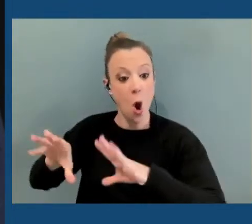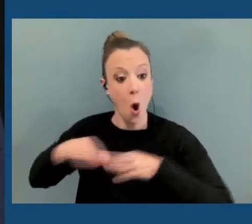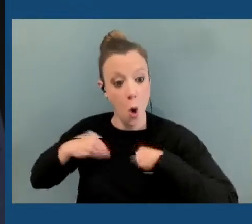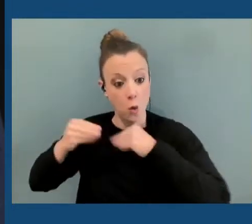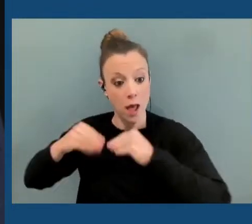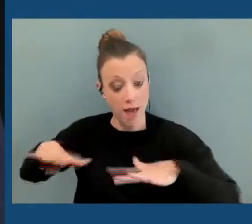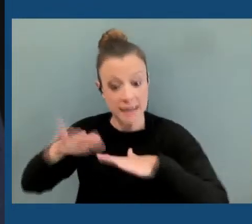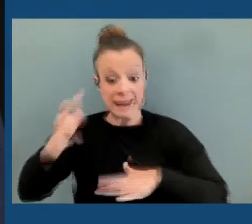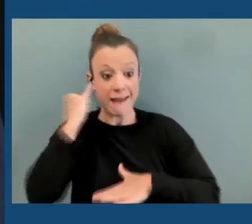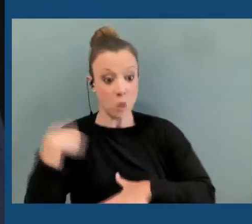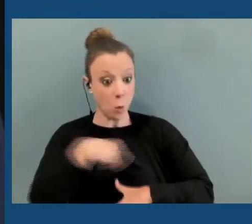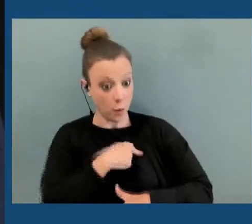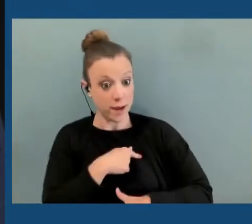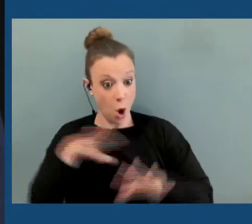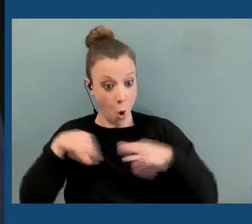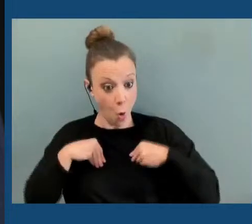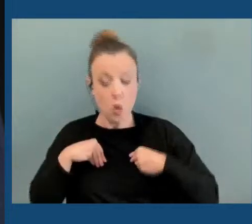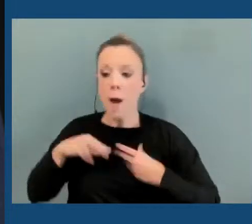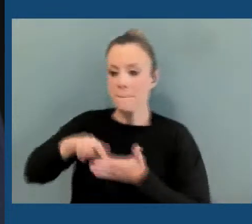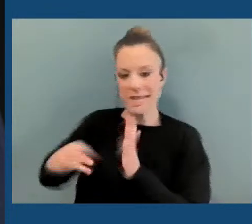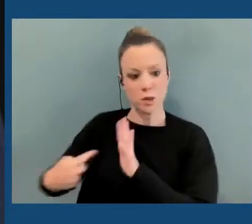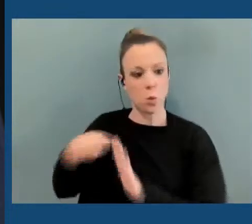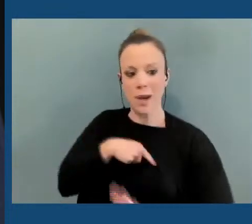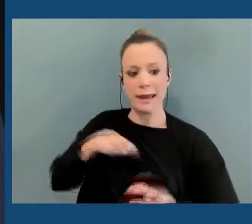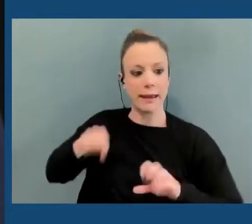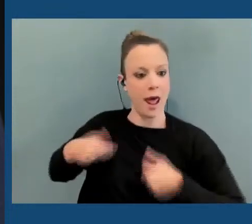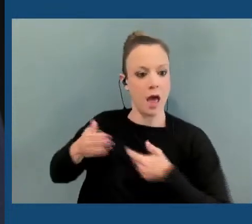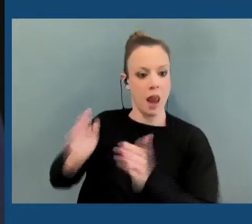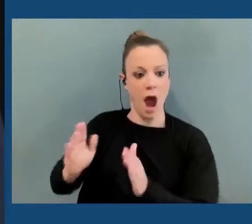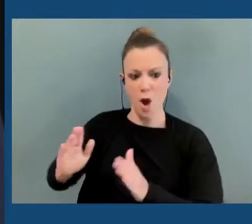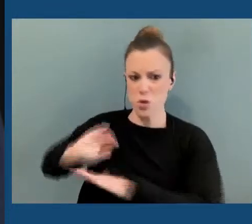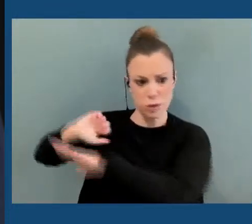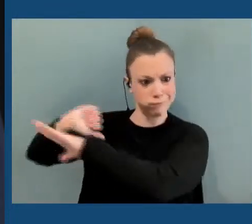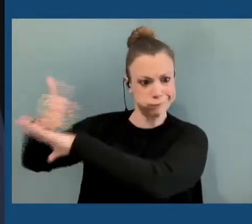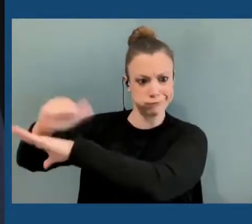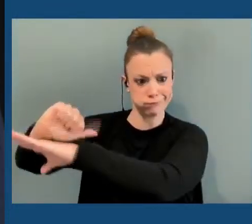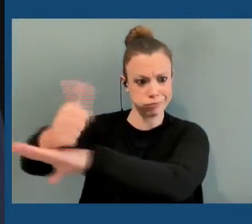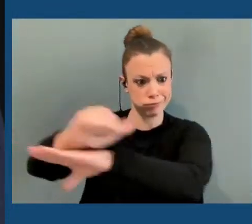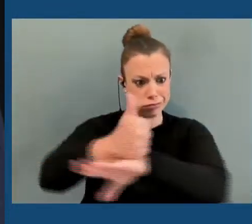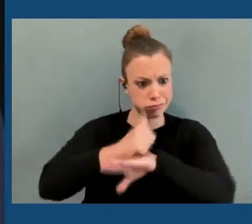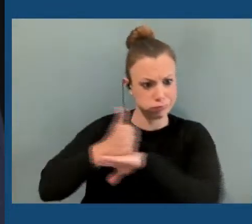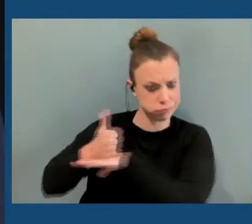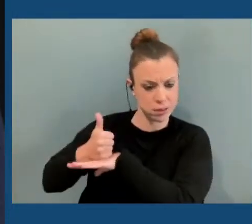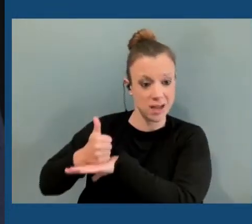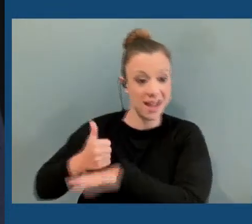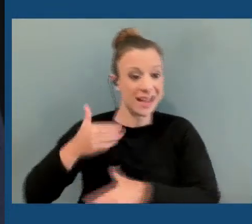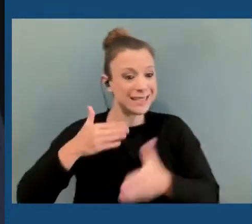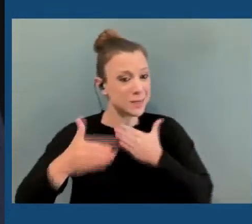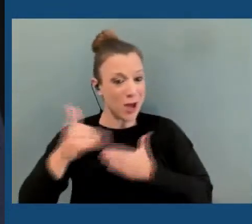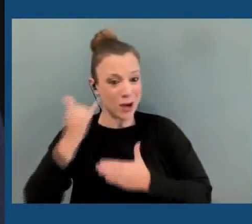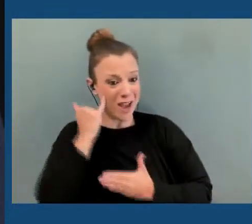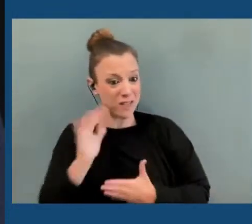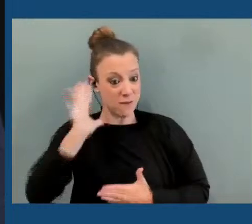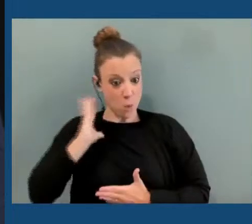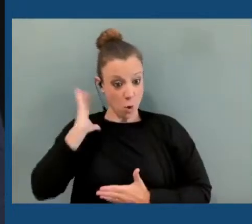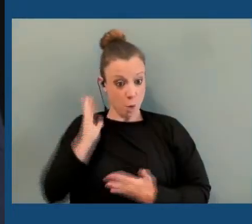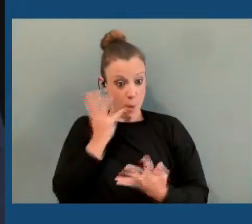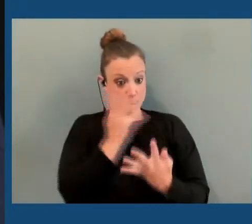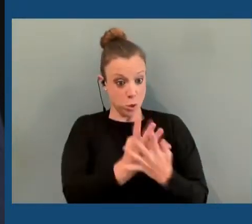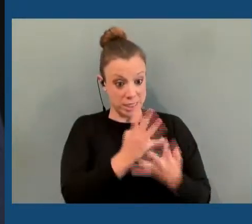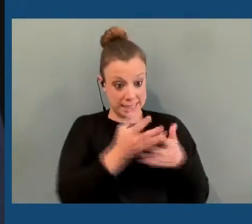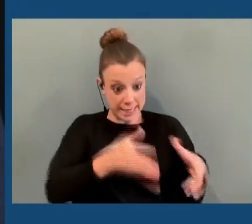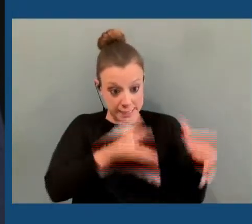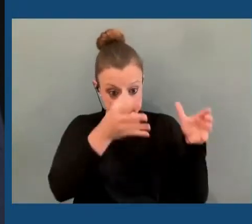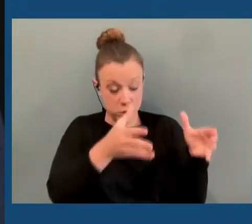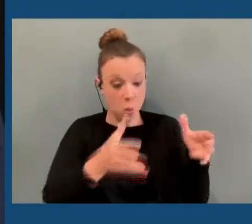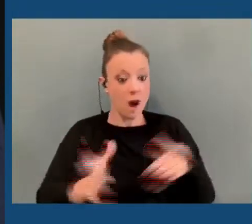here. And that's so exciting to me, whether it's former prisons, whether it's places that had been psychiatric